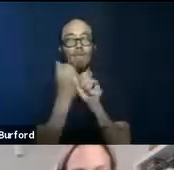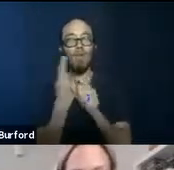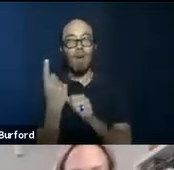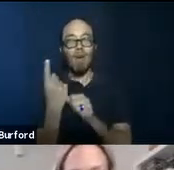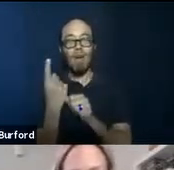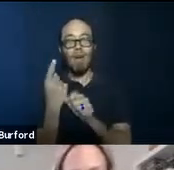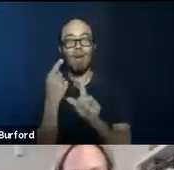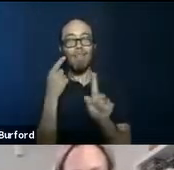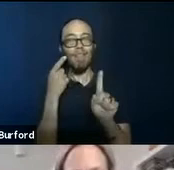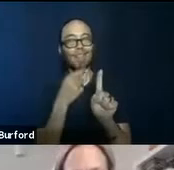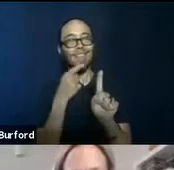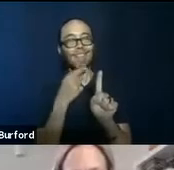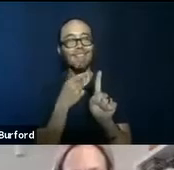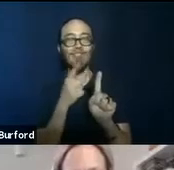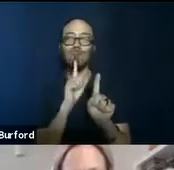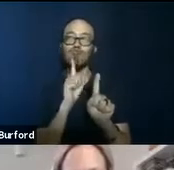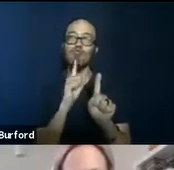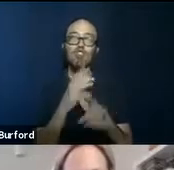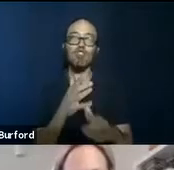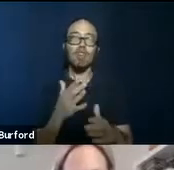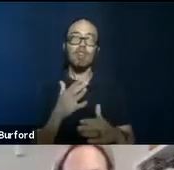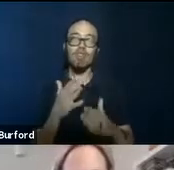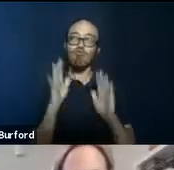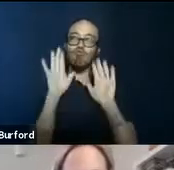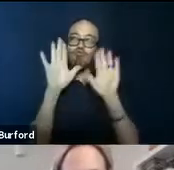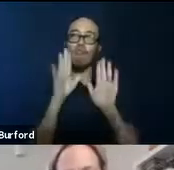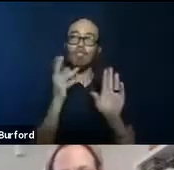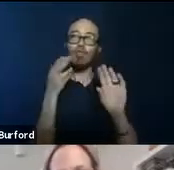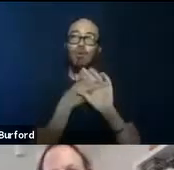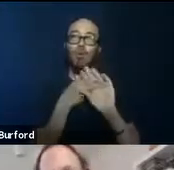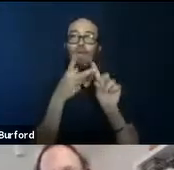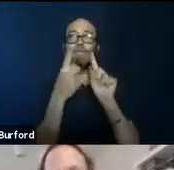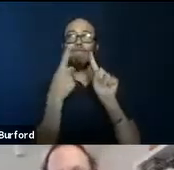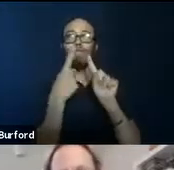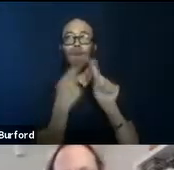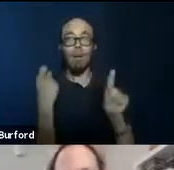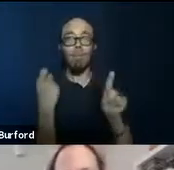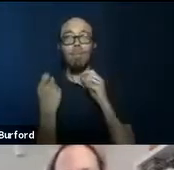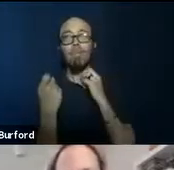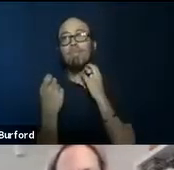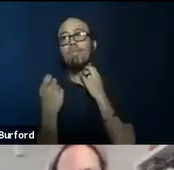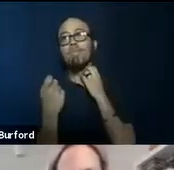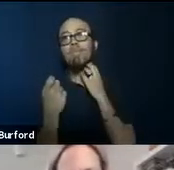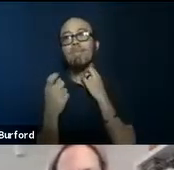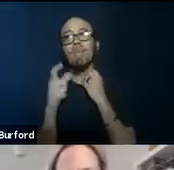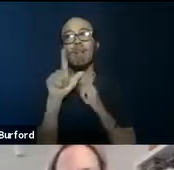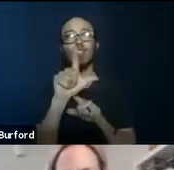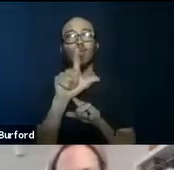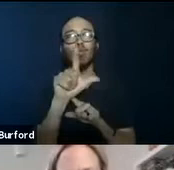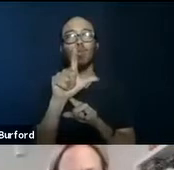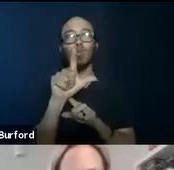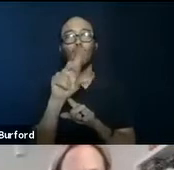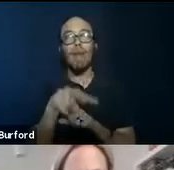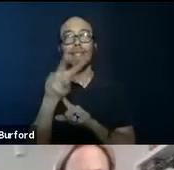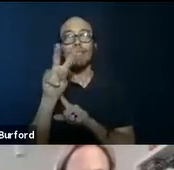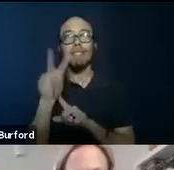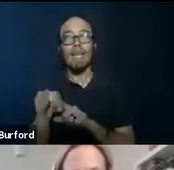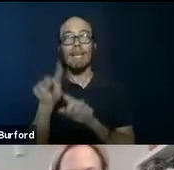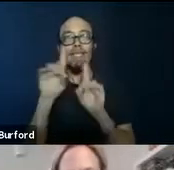is, it's really great to be joining you from the 22nd District of